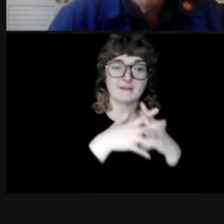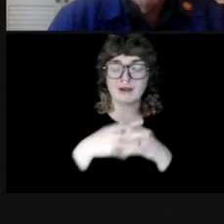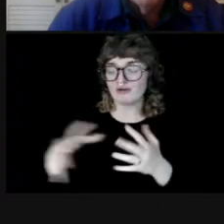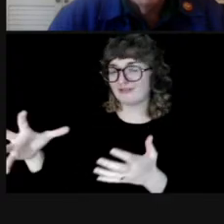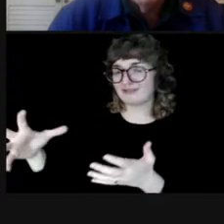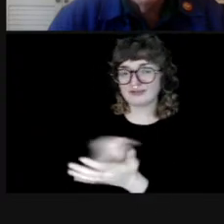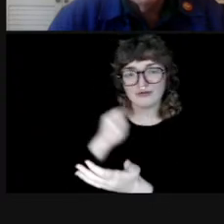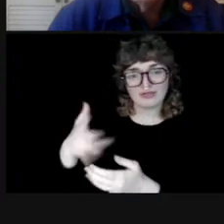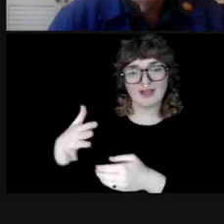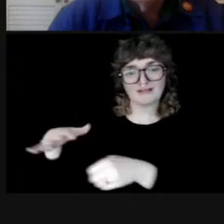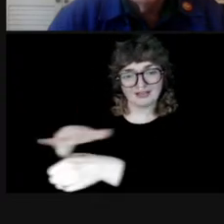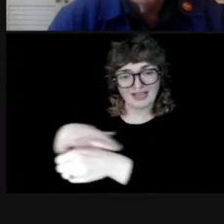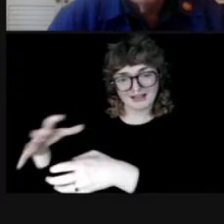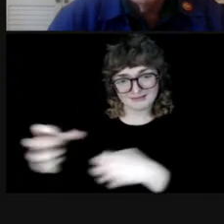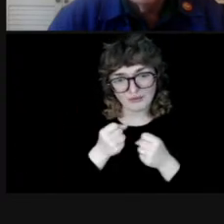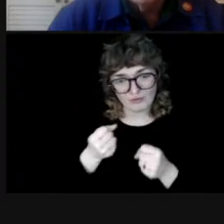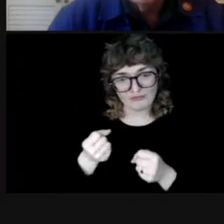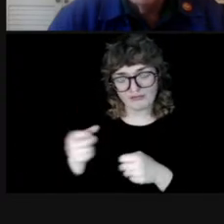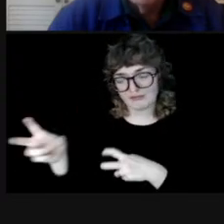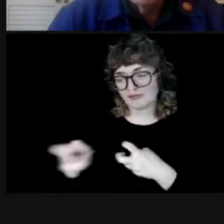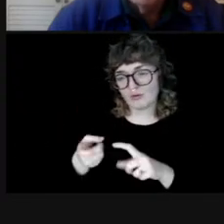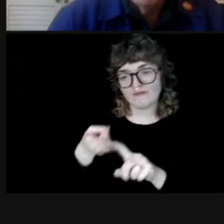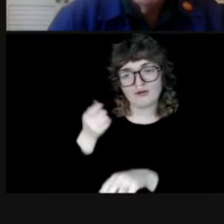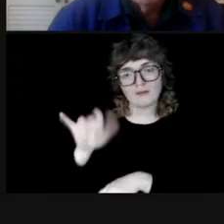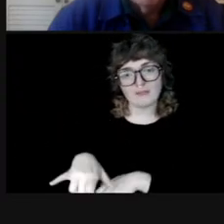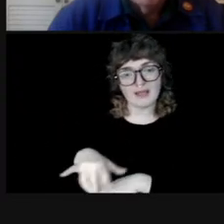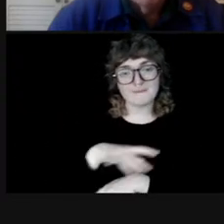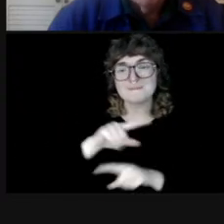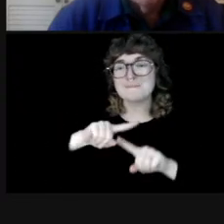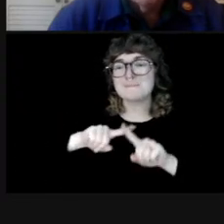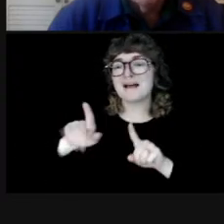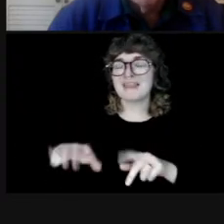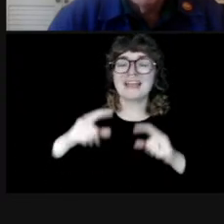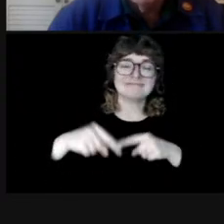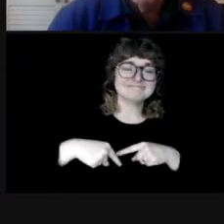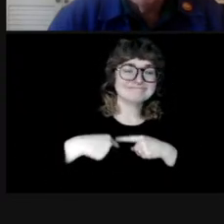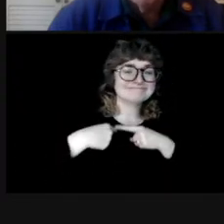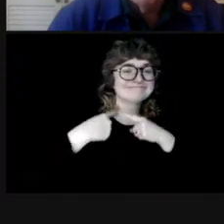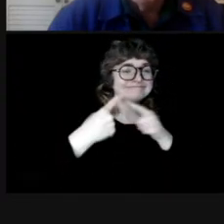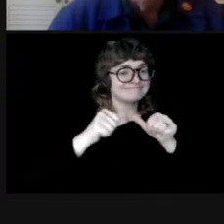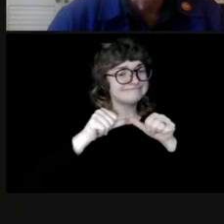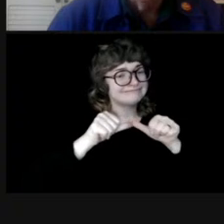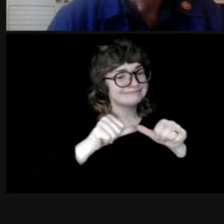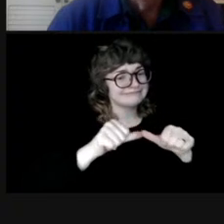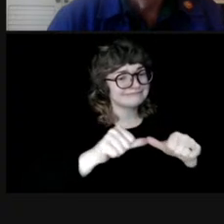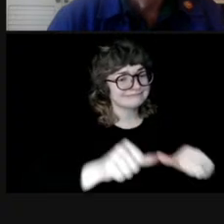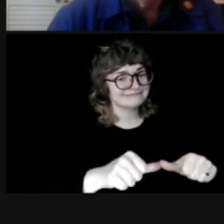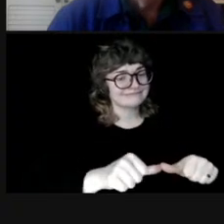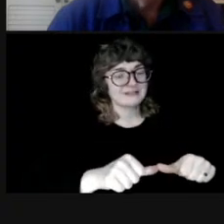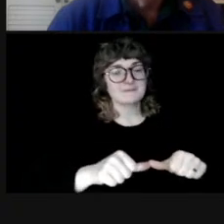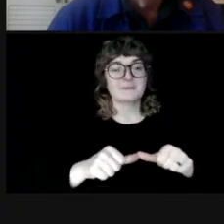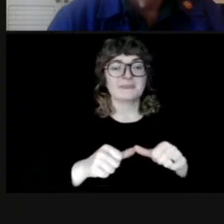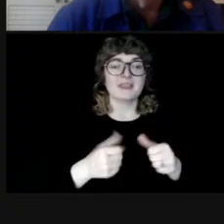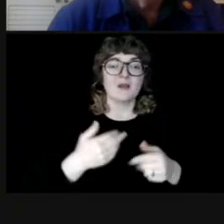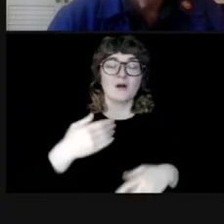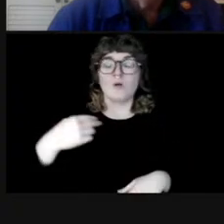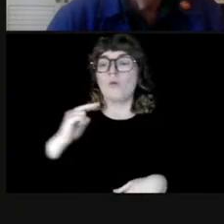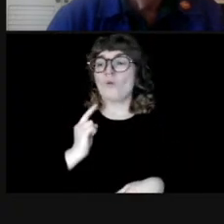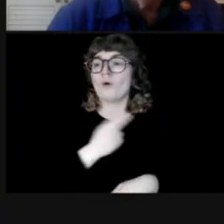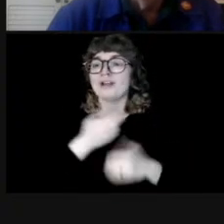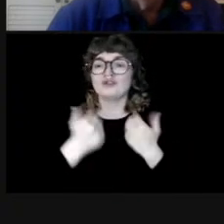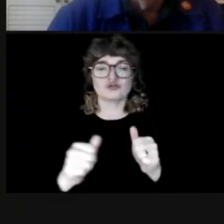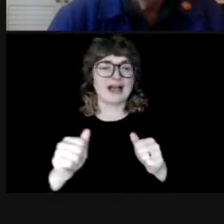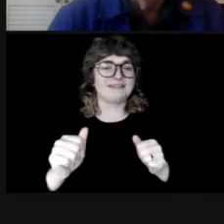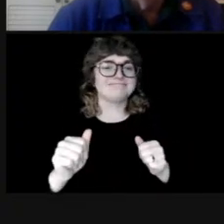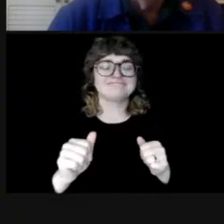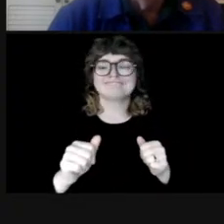Their sovereign nations continue to exist, in spite of efforts to erase them from the record. And one Maryland pioneer